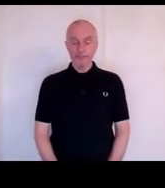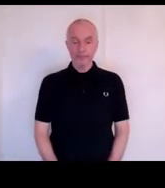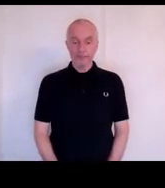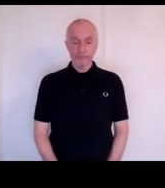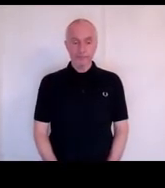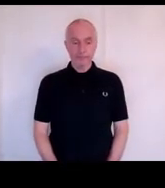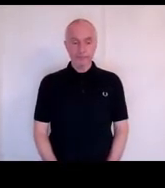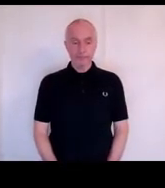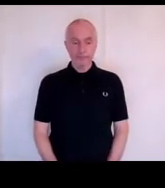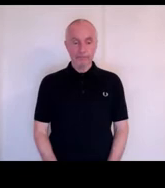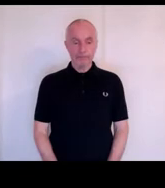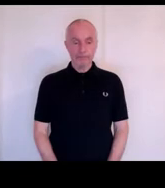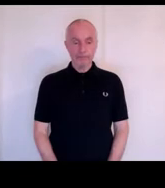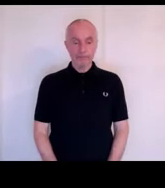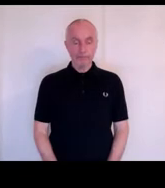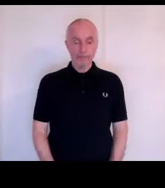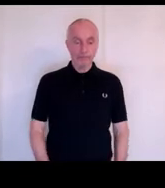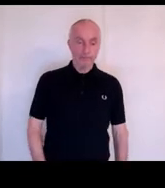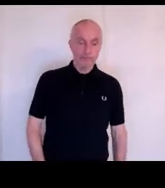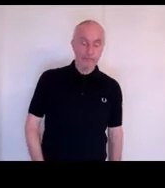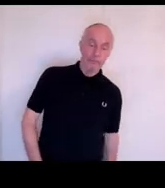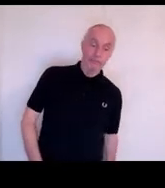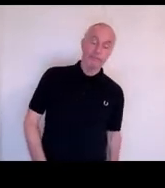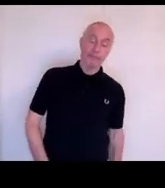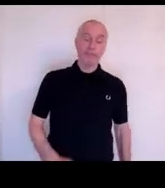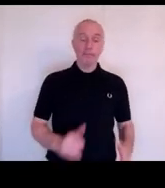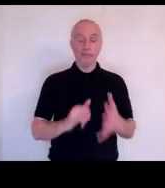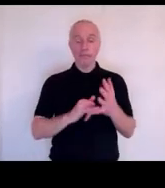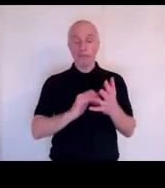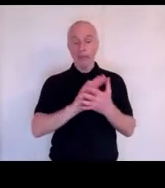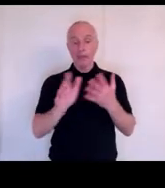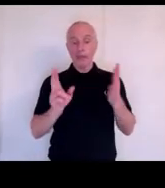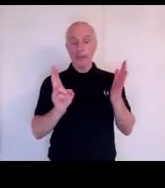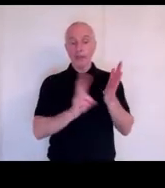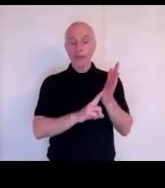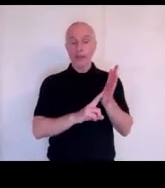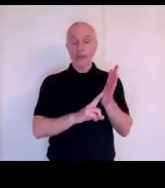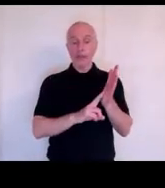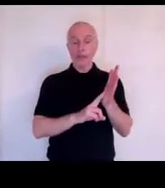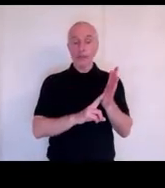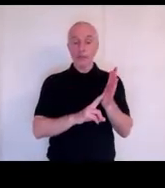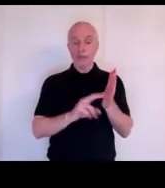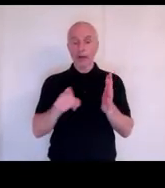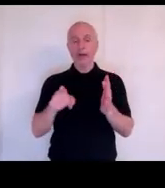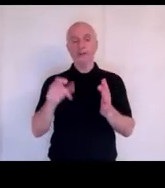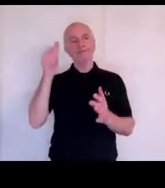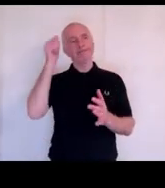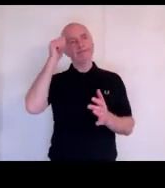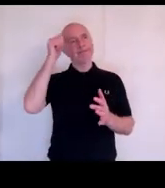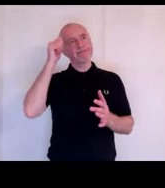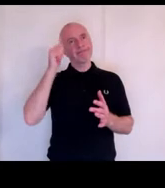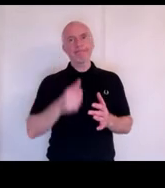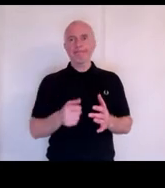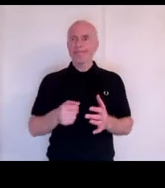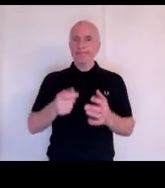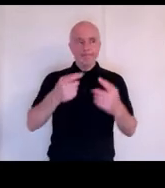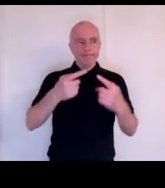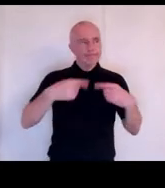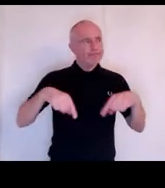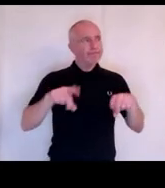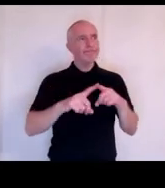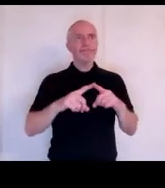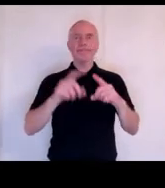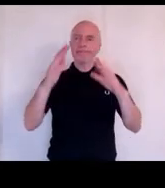So, as Sheldon found out in that clip, within all of our houses we've probably got some smoke detectors that are